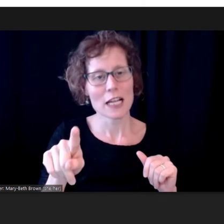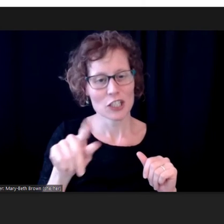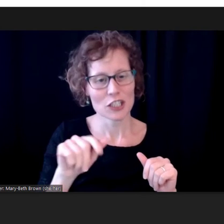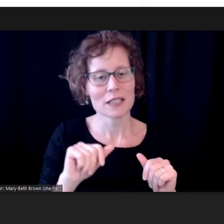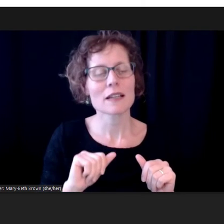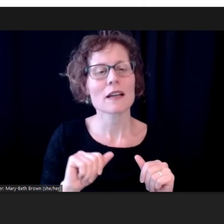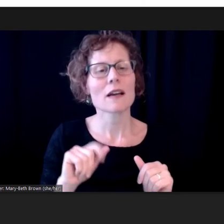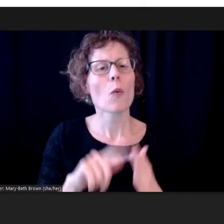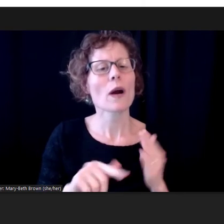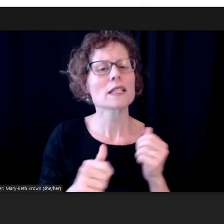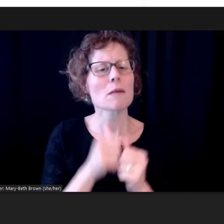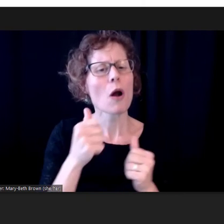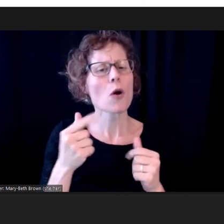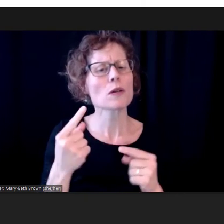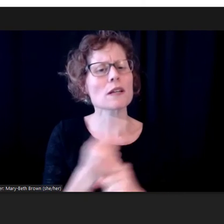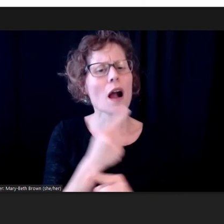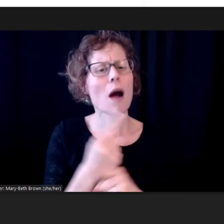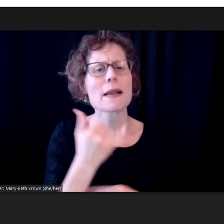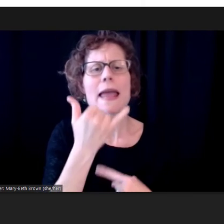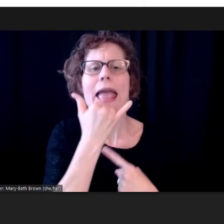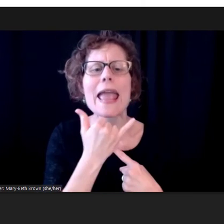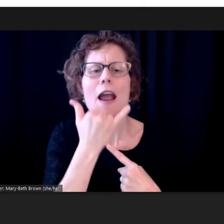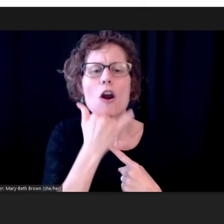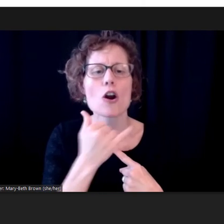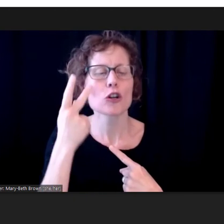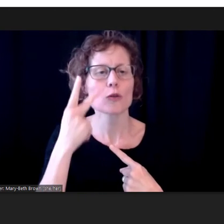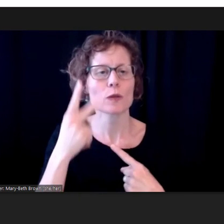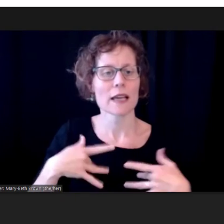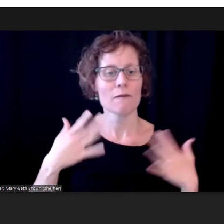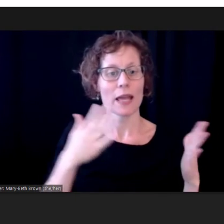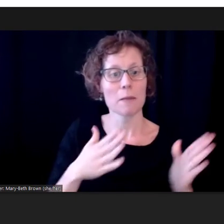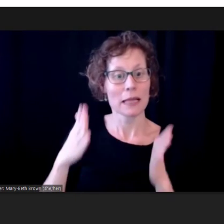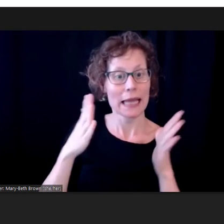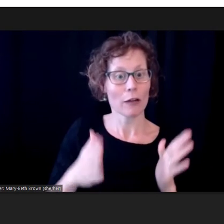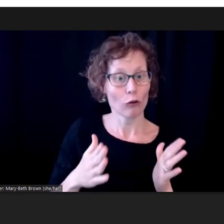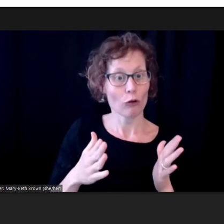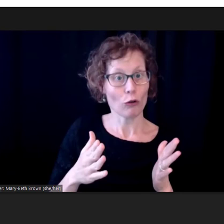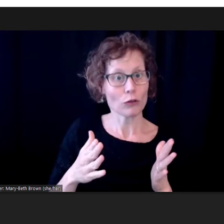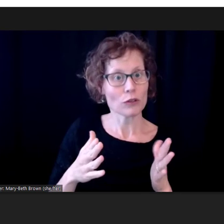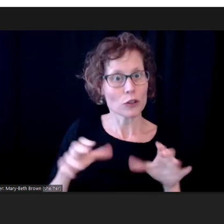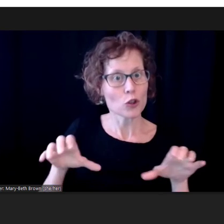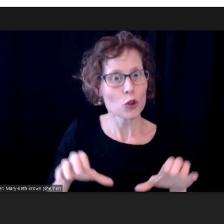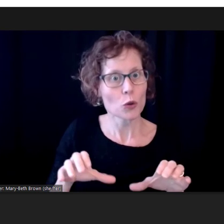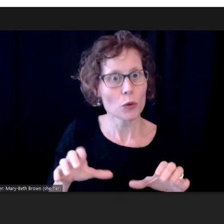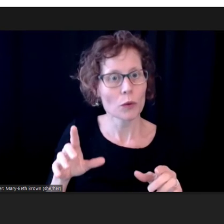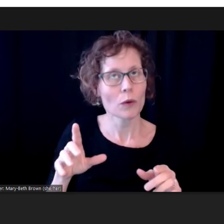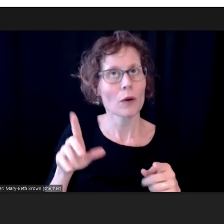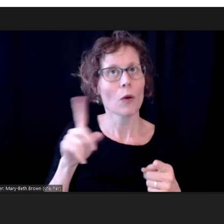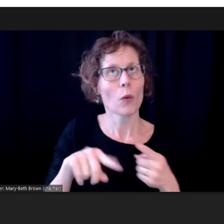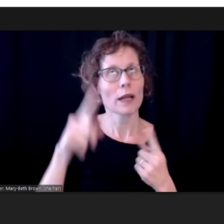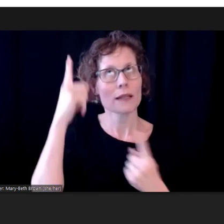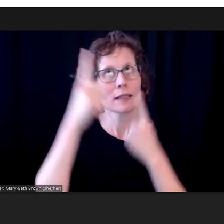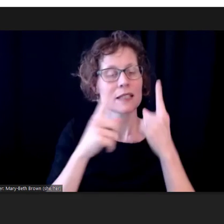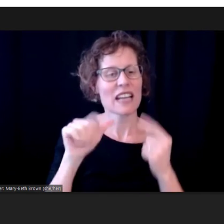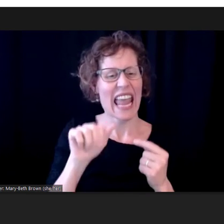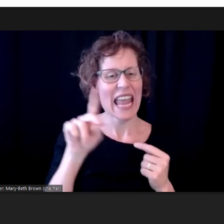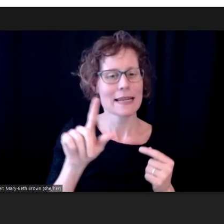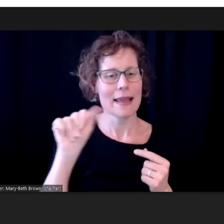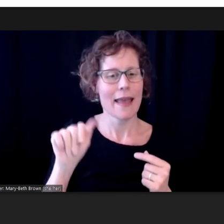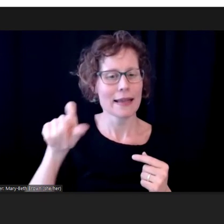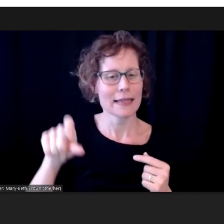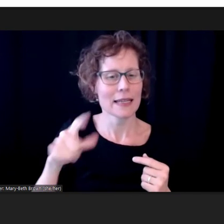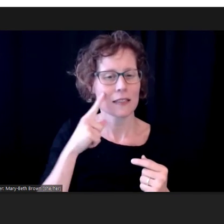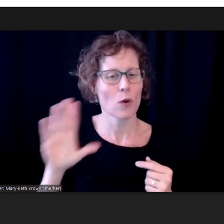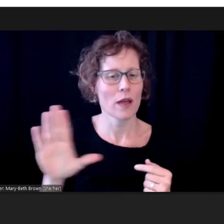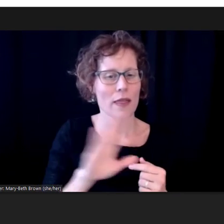what is the most common error you see event planners make when considering ADA needs for their events?